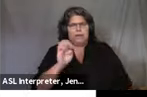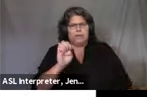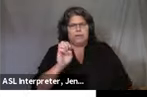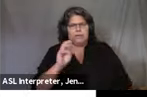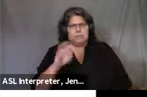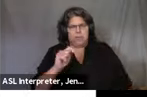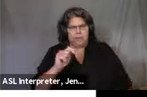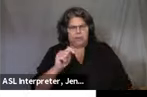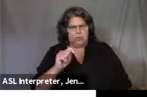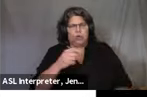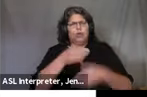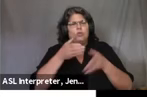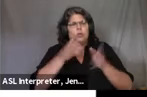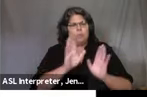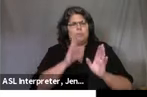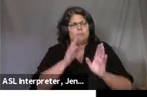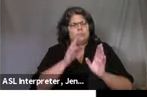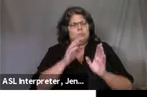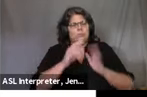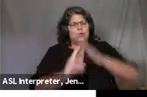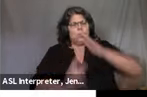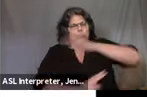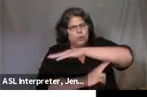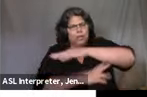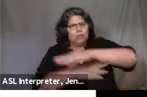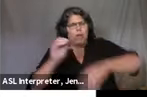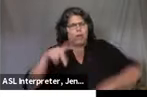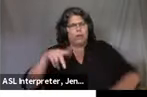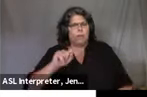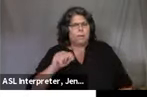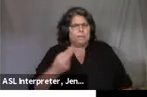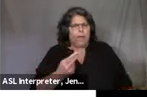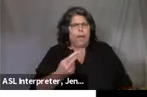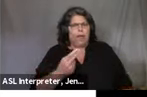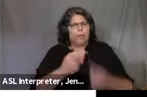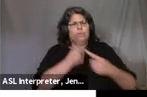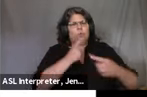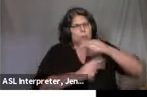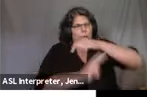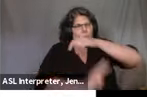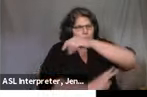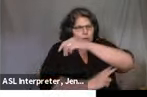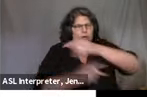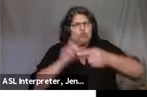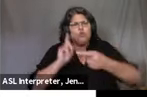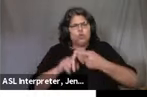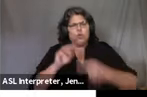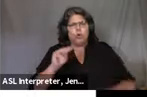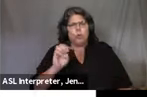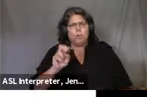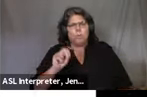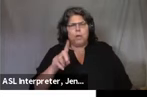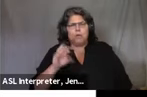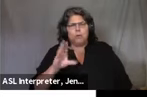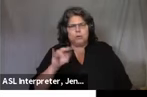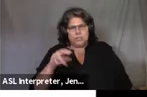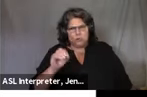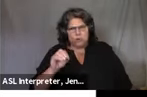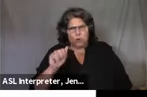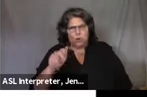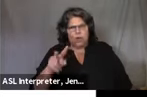alignment of the bridge as well as the pathway from the bridge to Mendocino Drive public